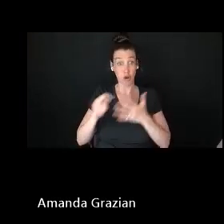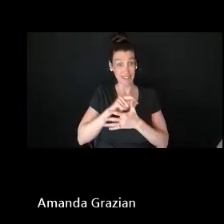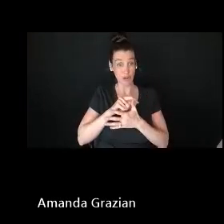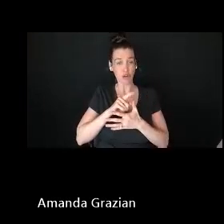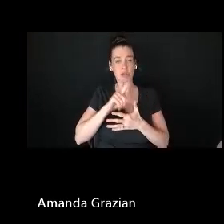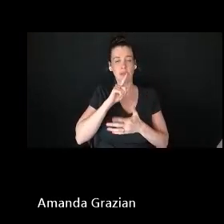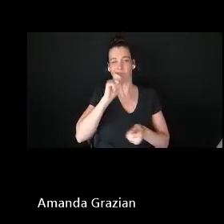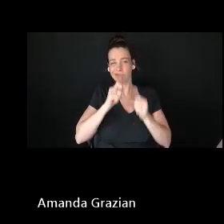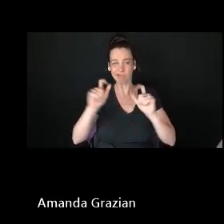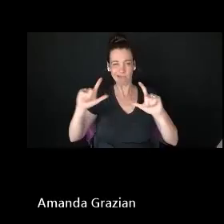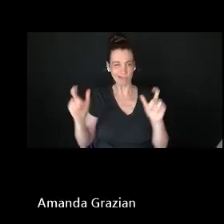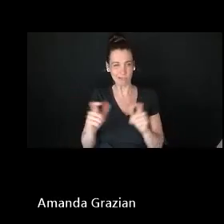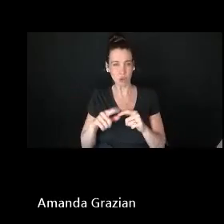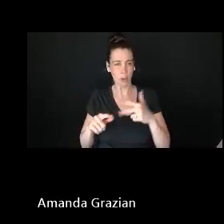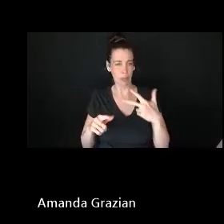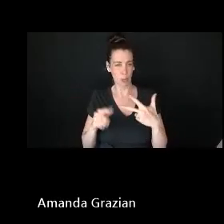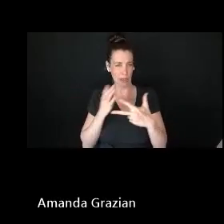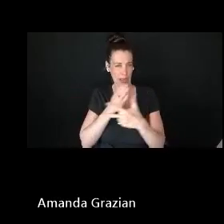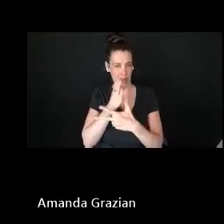factors.